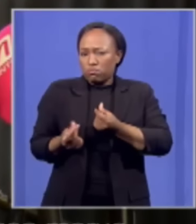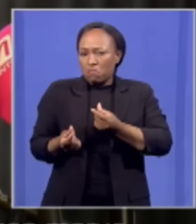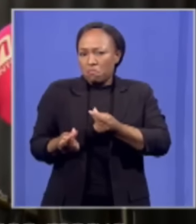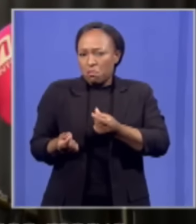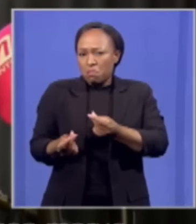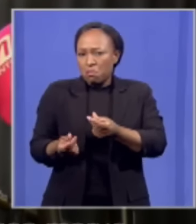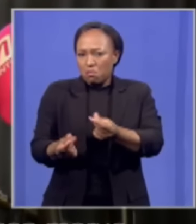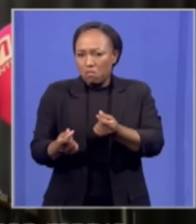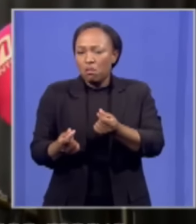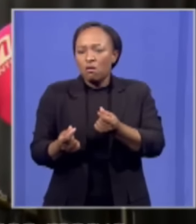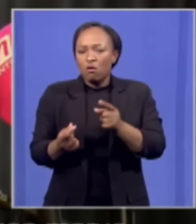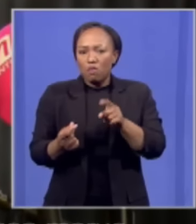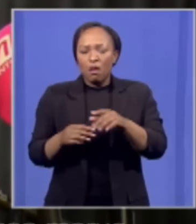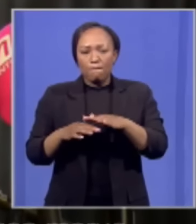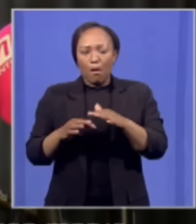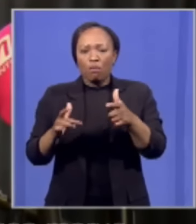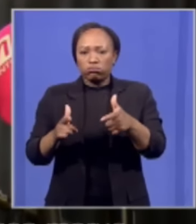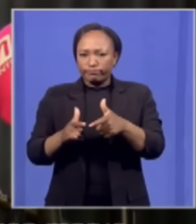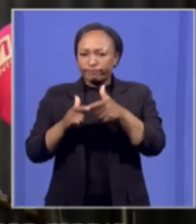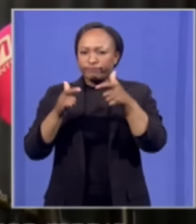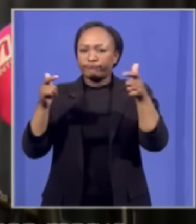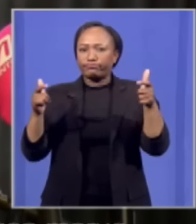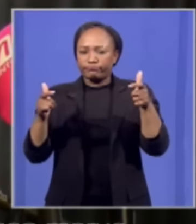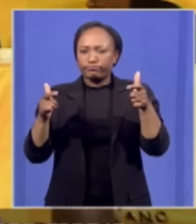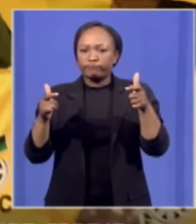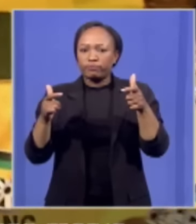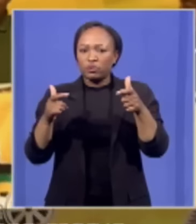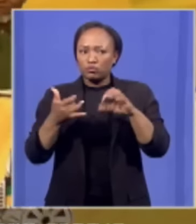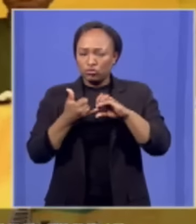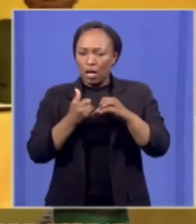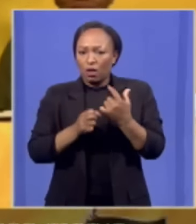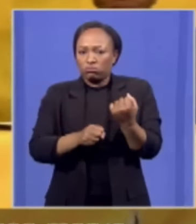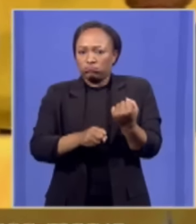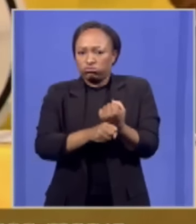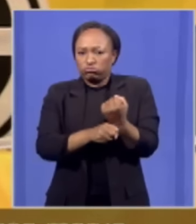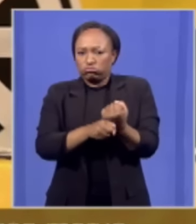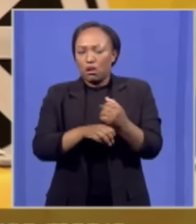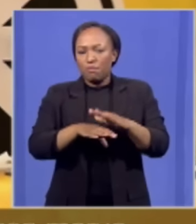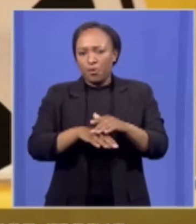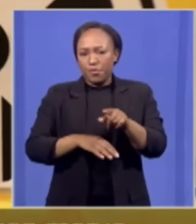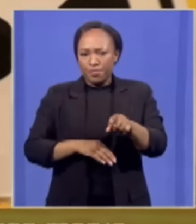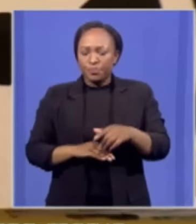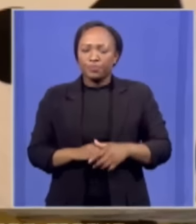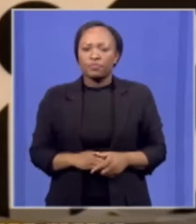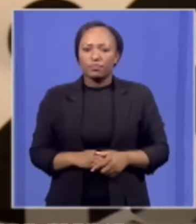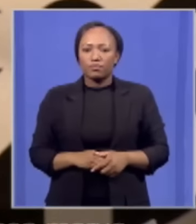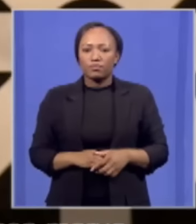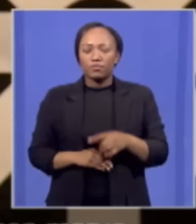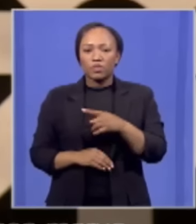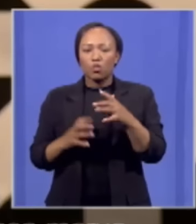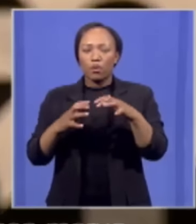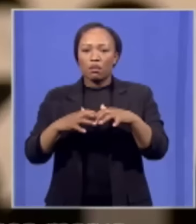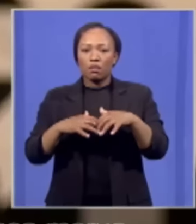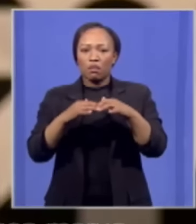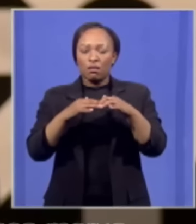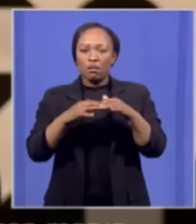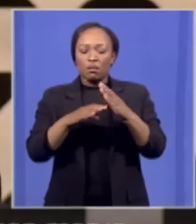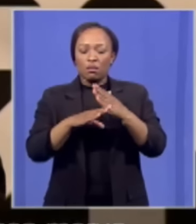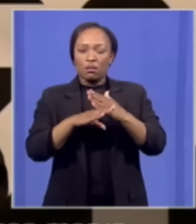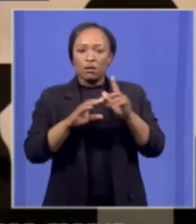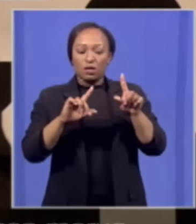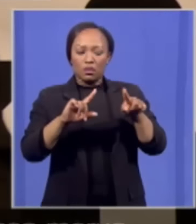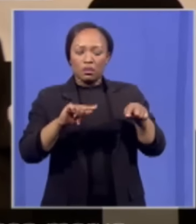and massively scale up the efforts that we need to take. Ho tla boela ho thewa le setsi se tla beha